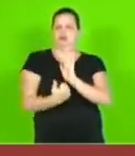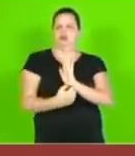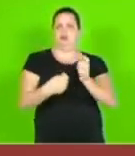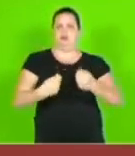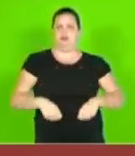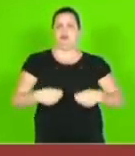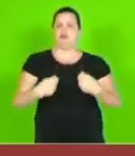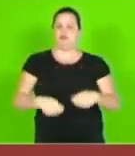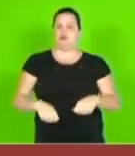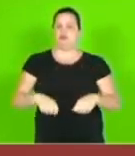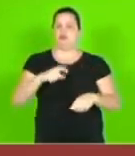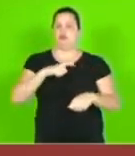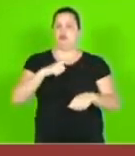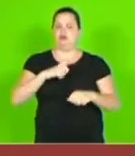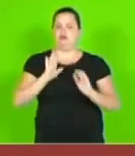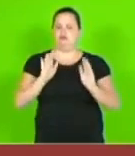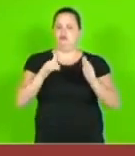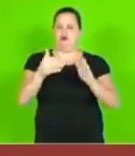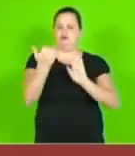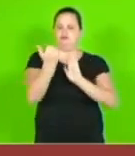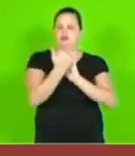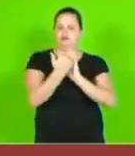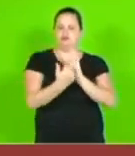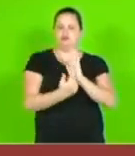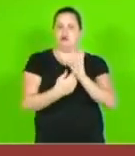announcements that